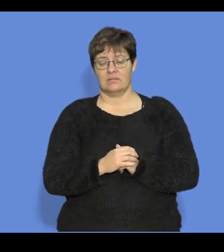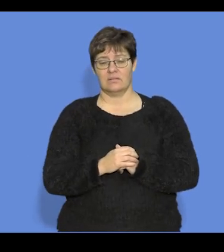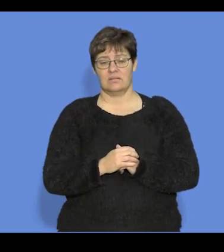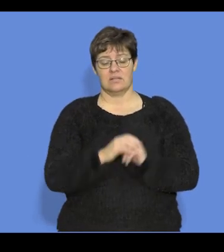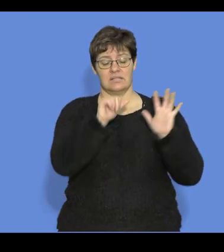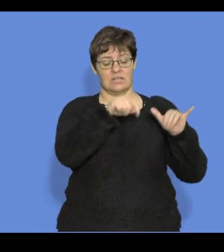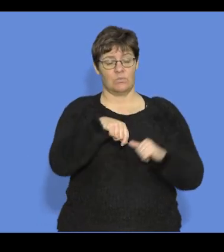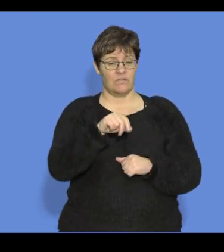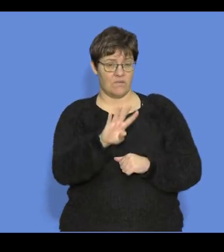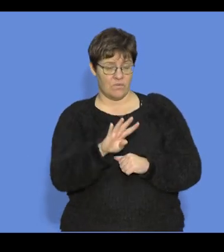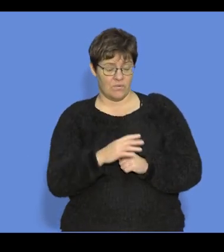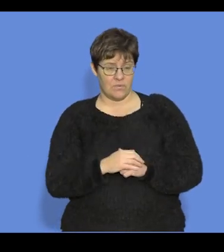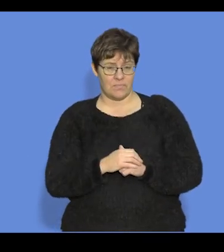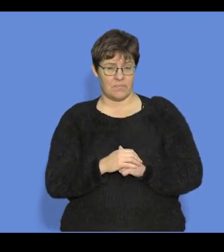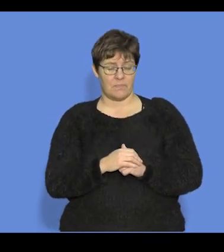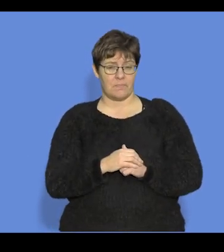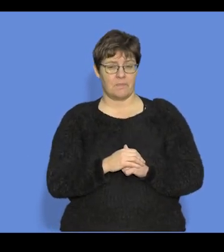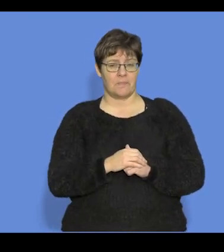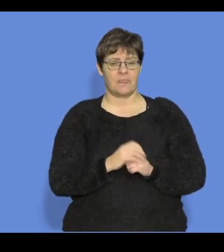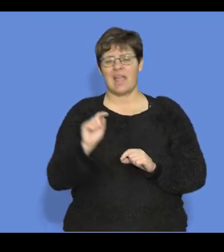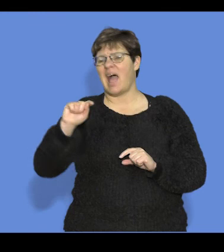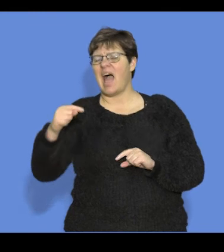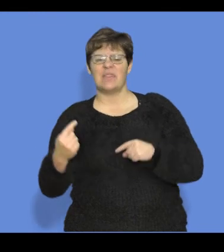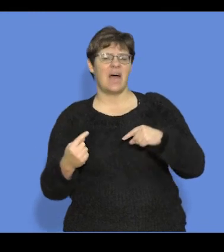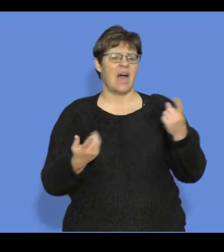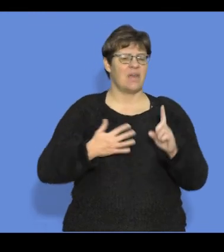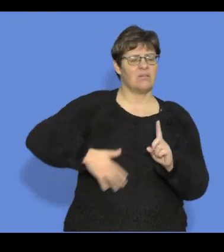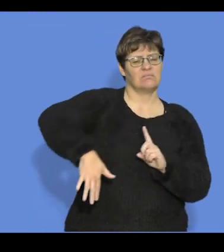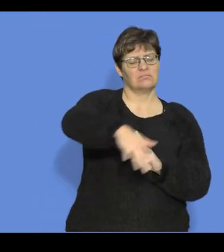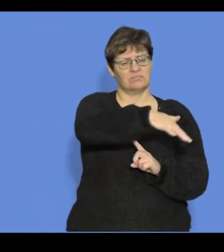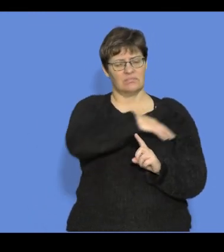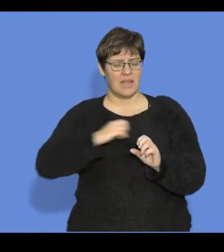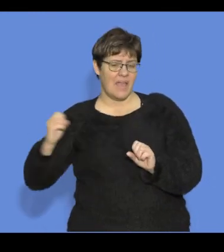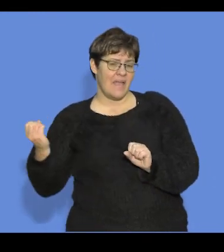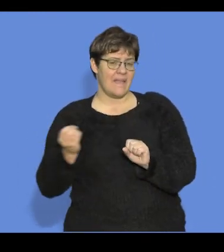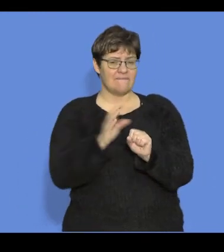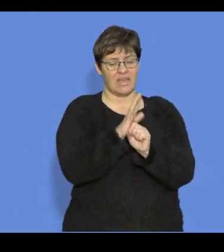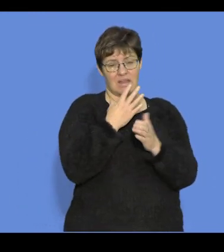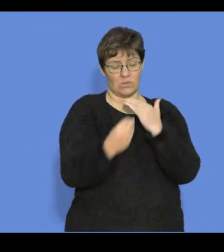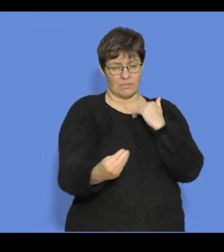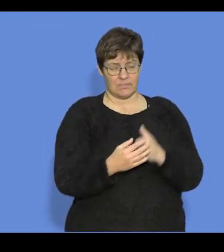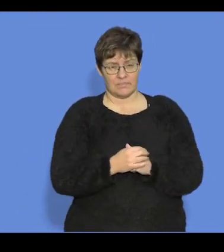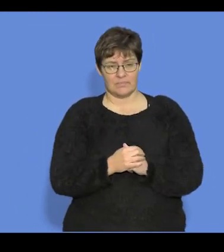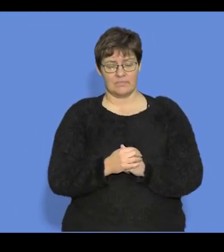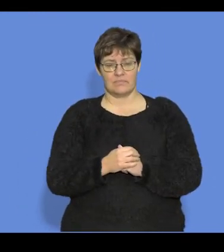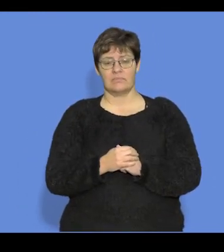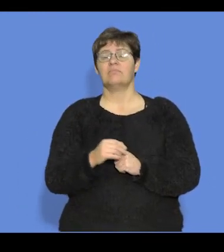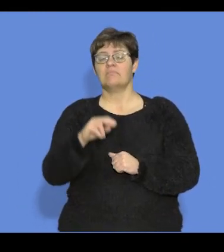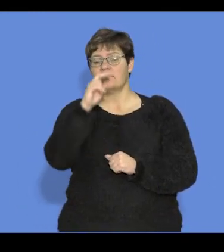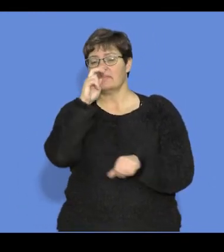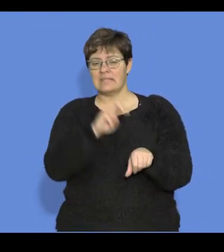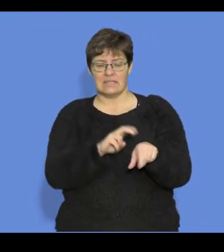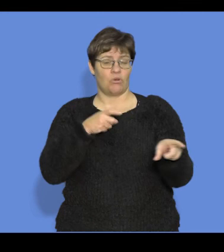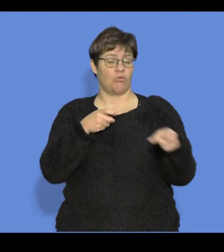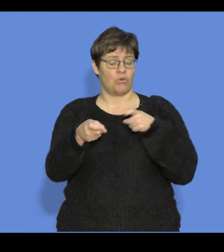Then 6.4, what other conditions might affect the outcome and thus need to be